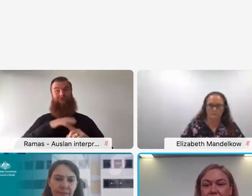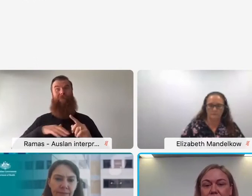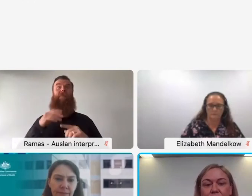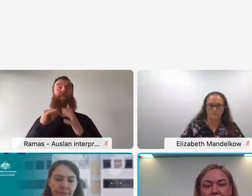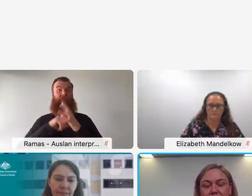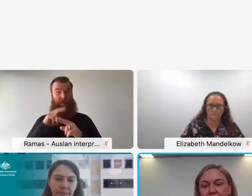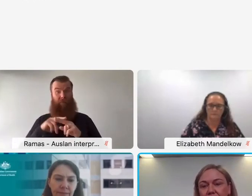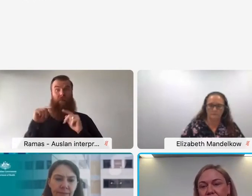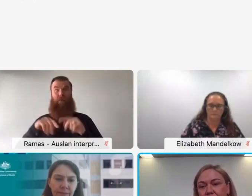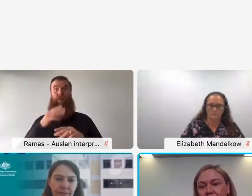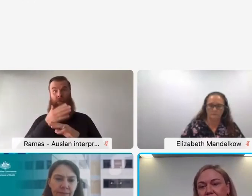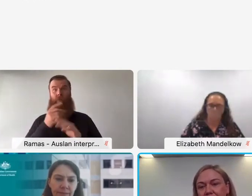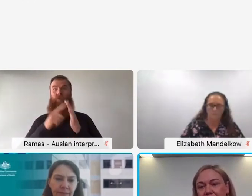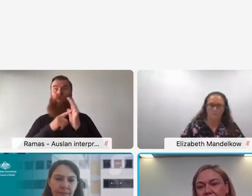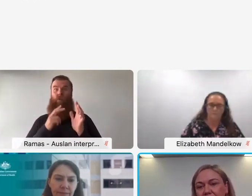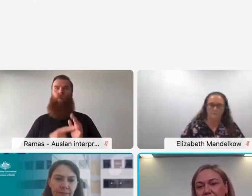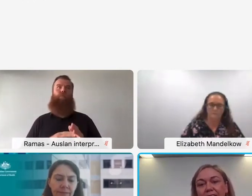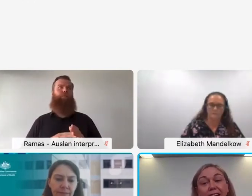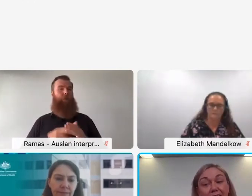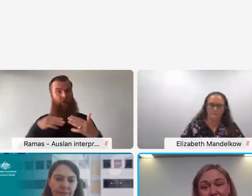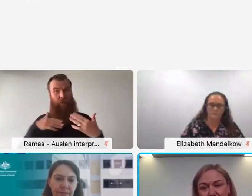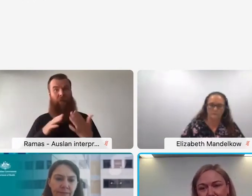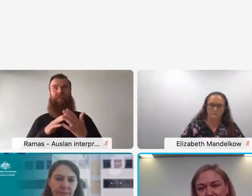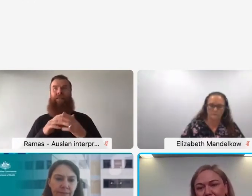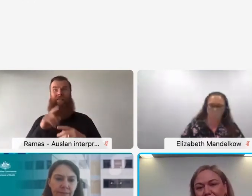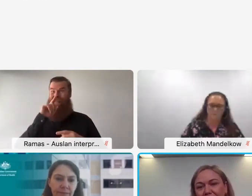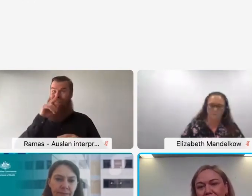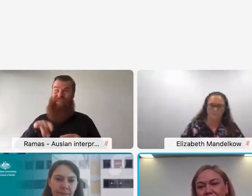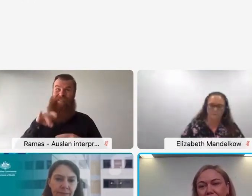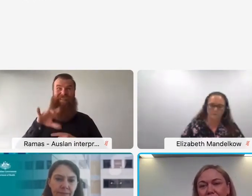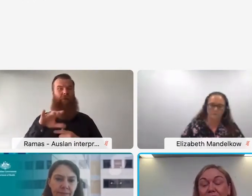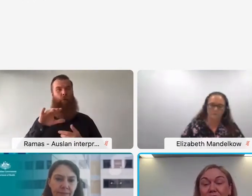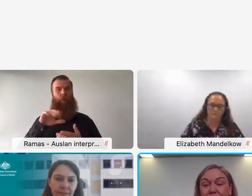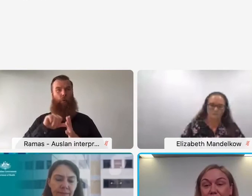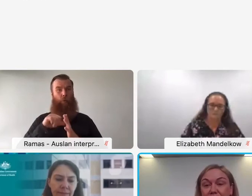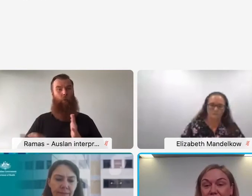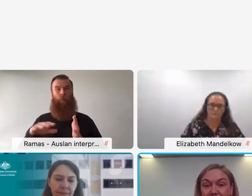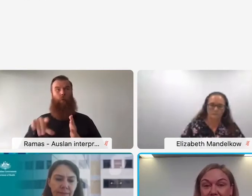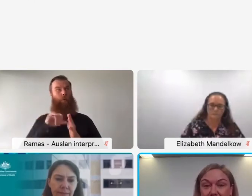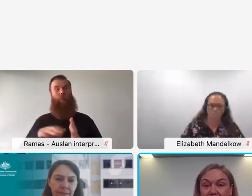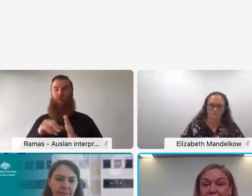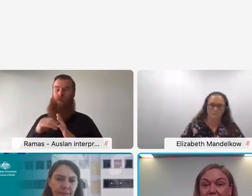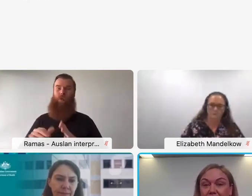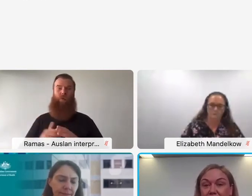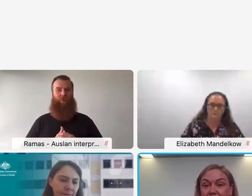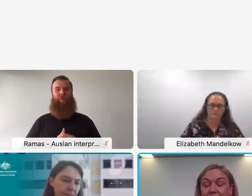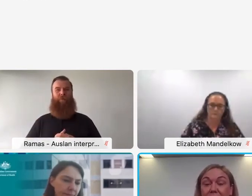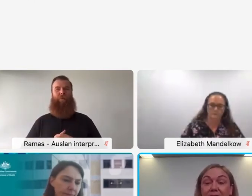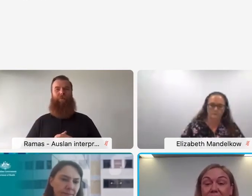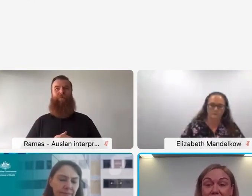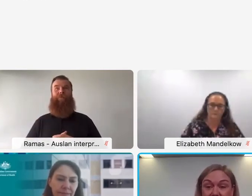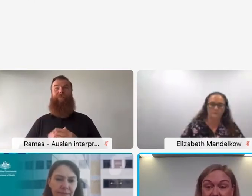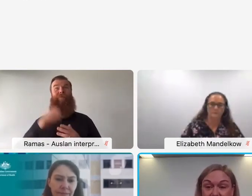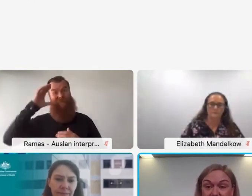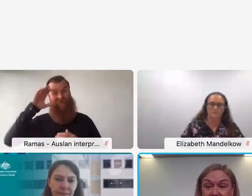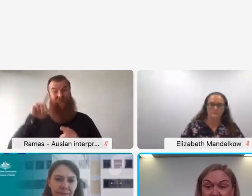been a real challenge to get affordable housing in our nation's capital. So regional and rural Australia can be